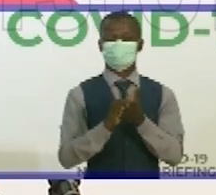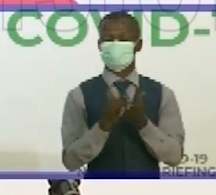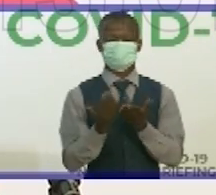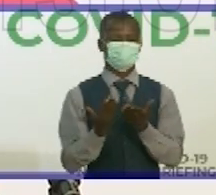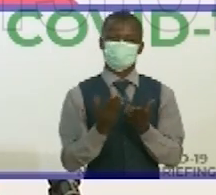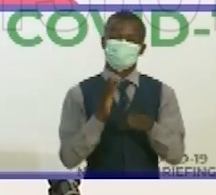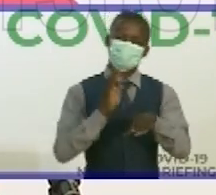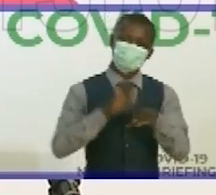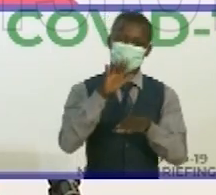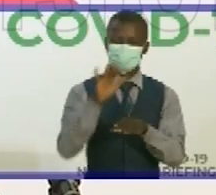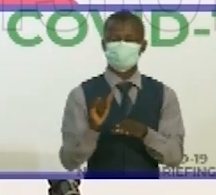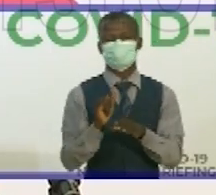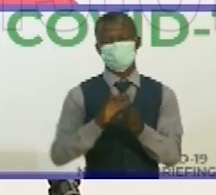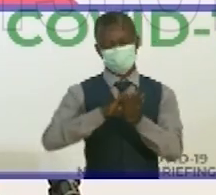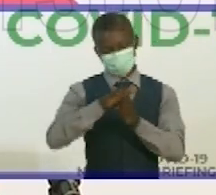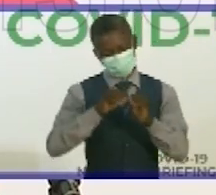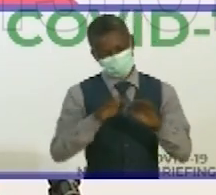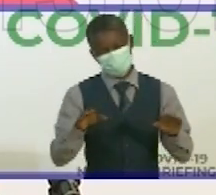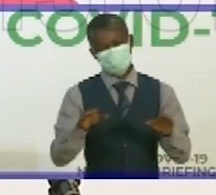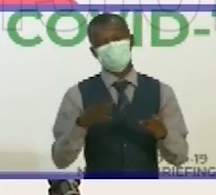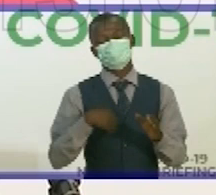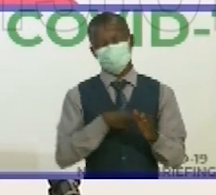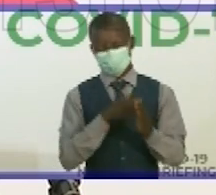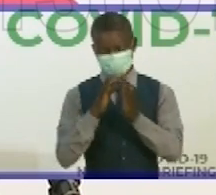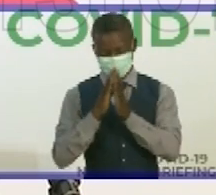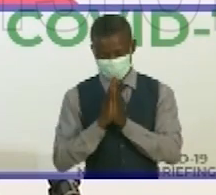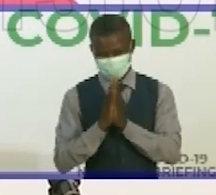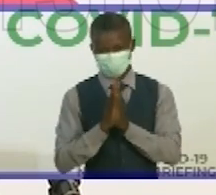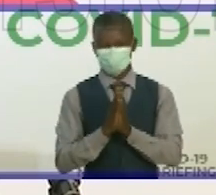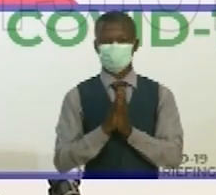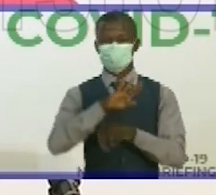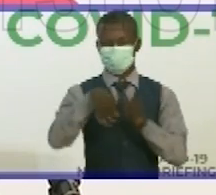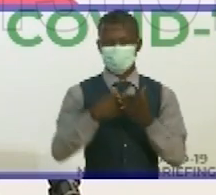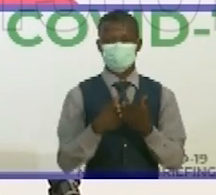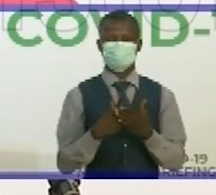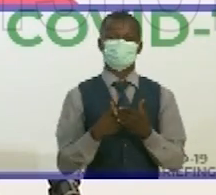pandemic. We wish them all speedy recovery.